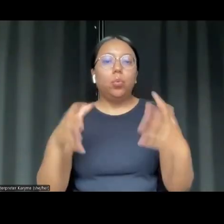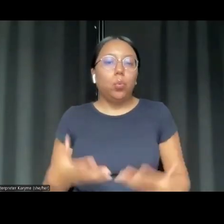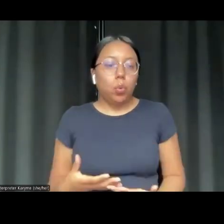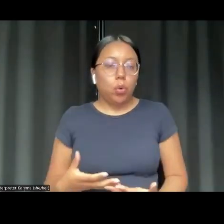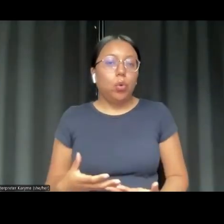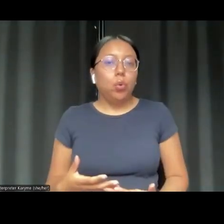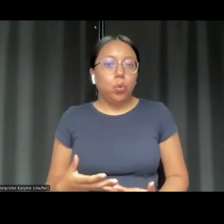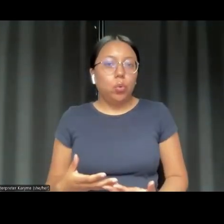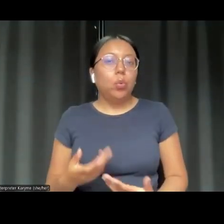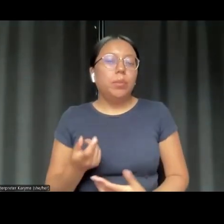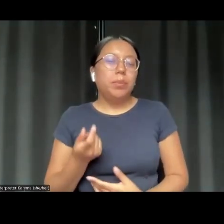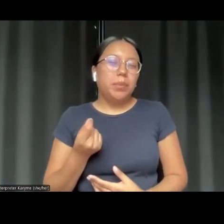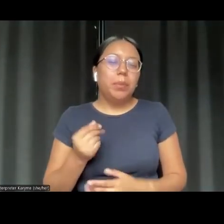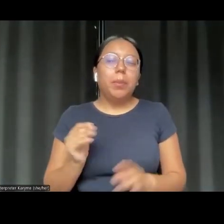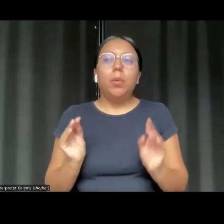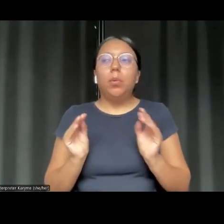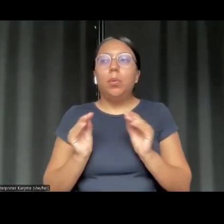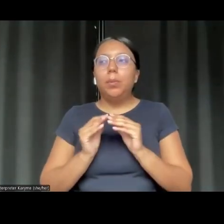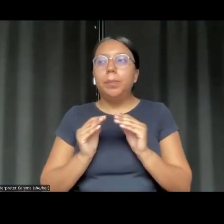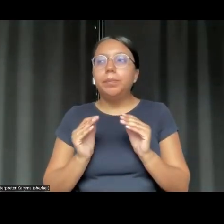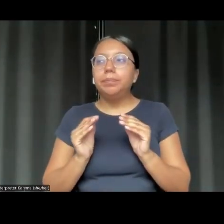a little bit more